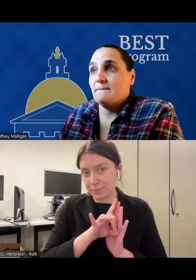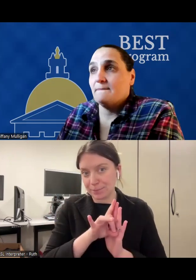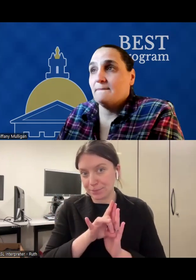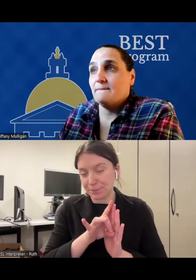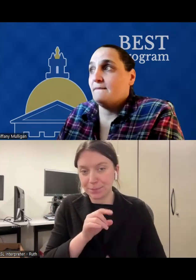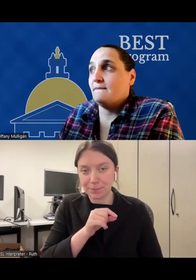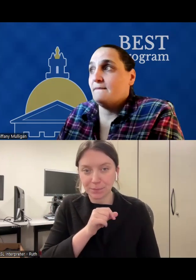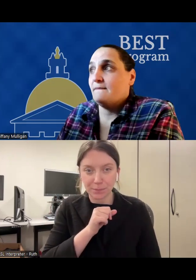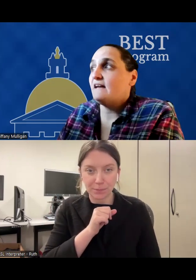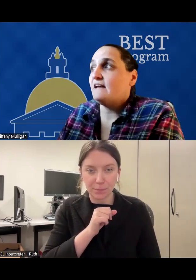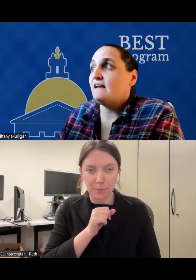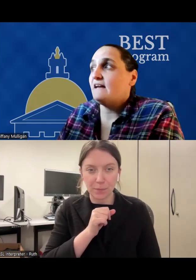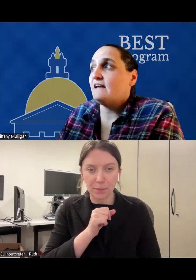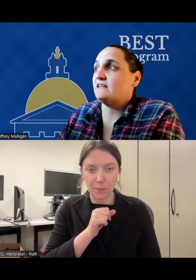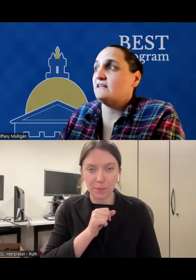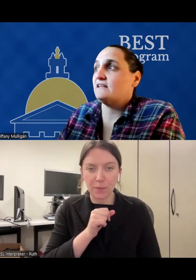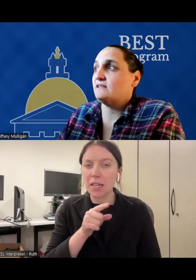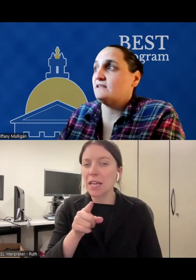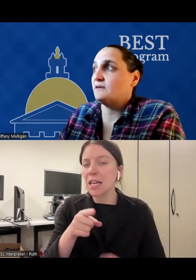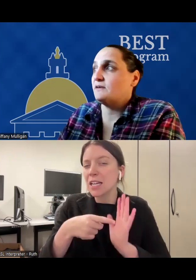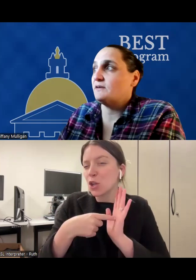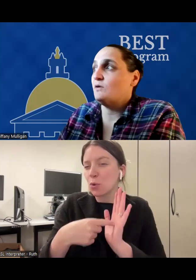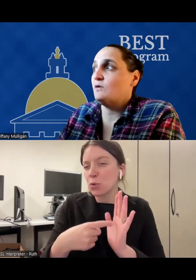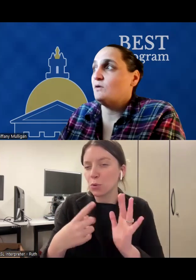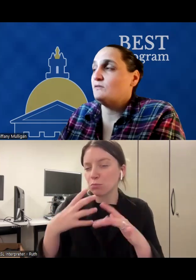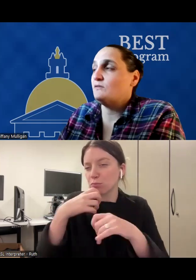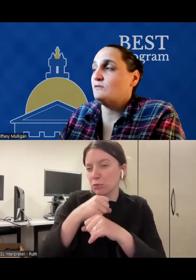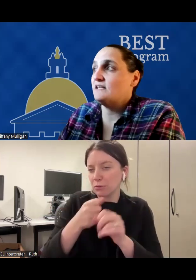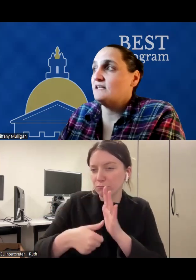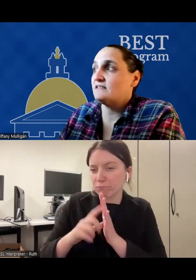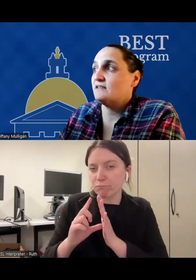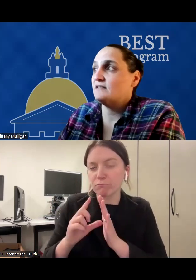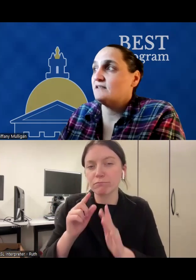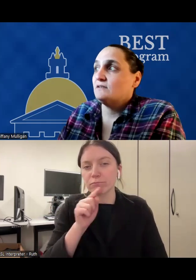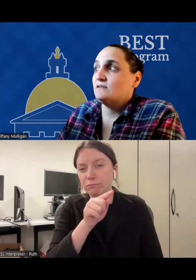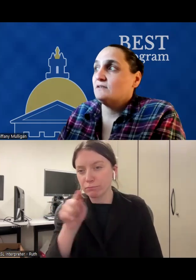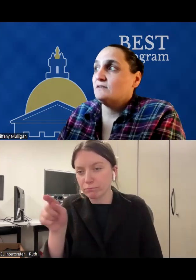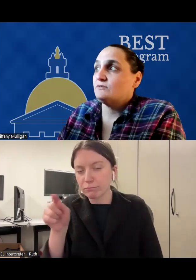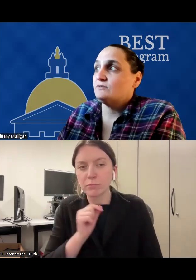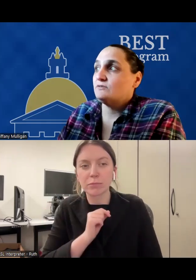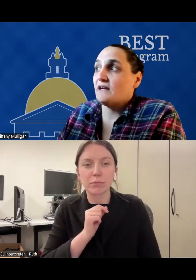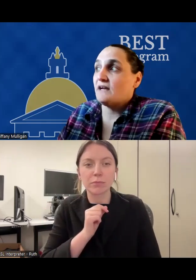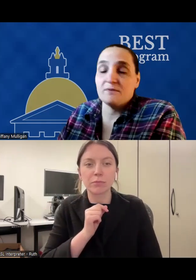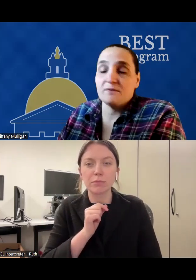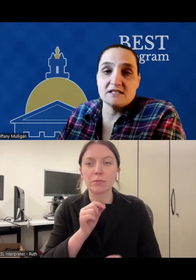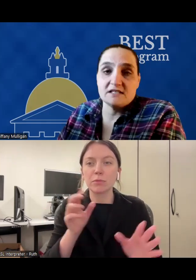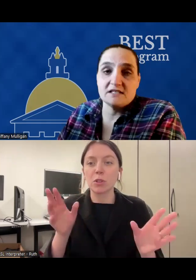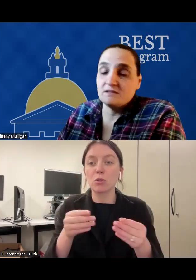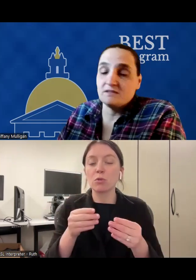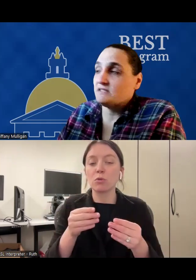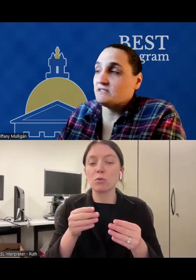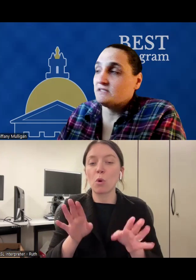And then I like up here because it gives you like the brief overview. You can see, and there's the total open encumbrances amount